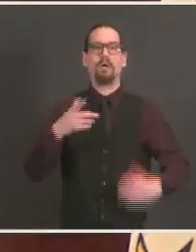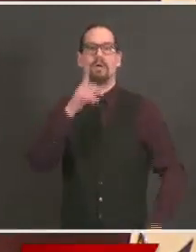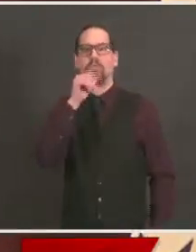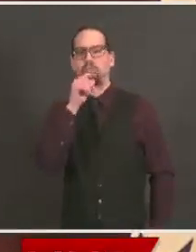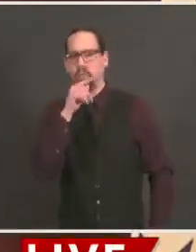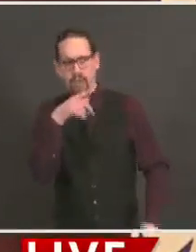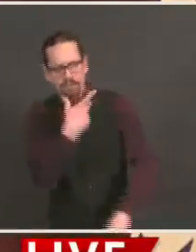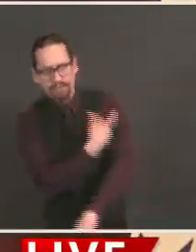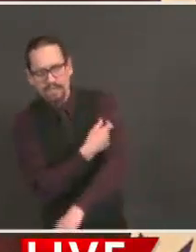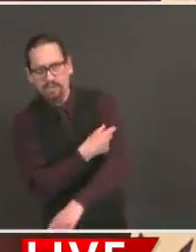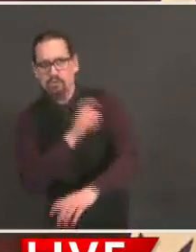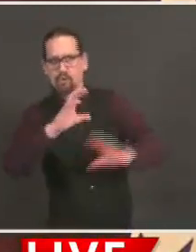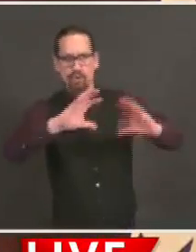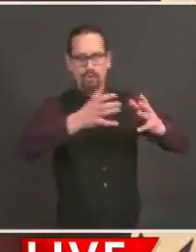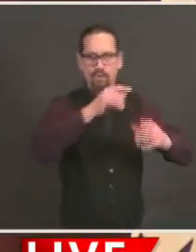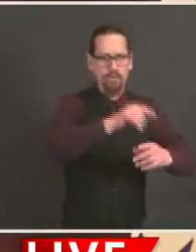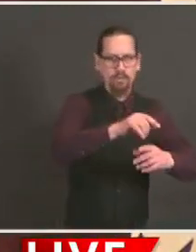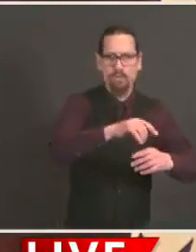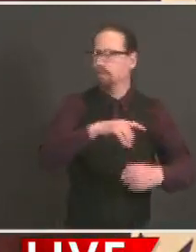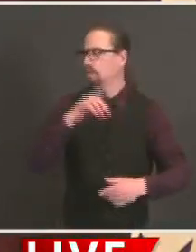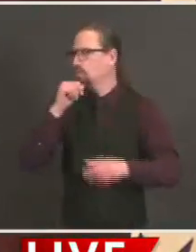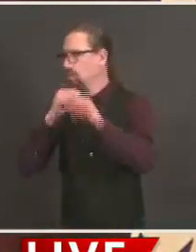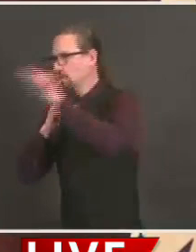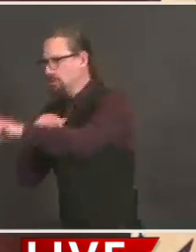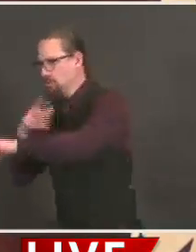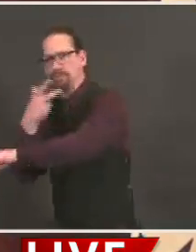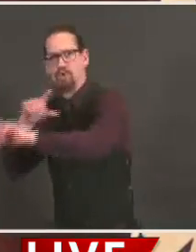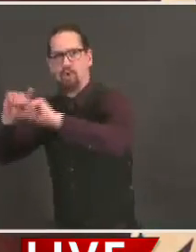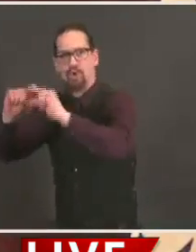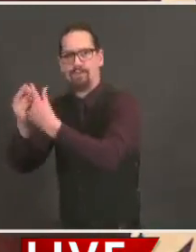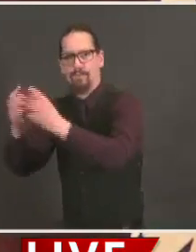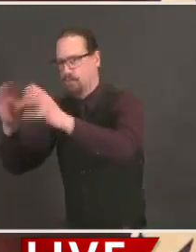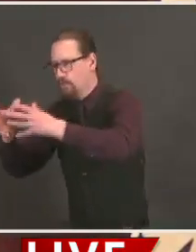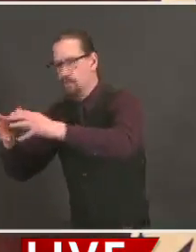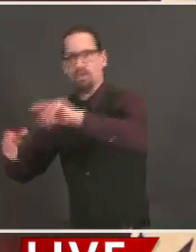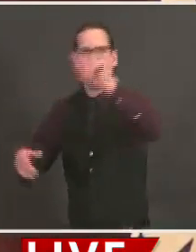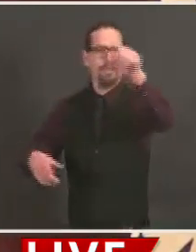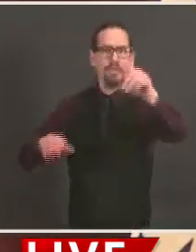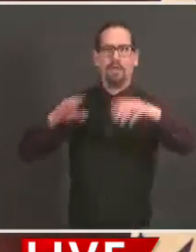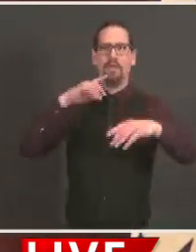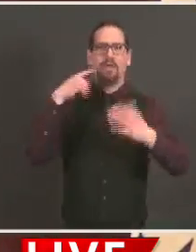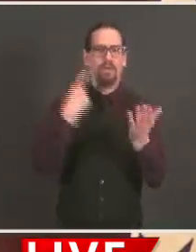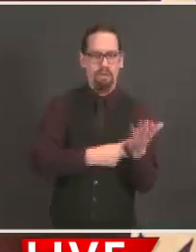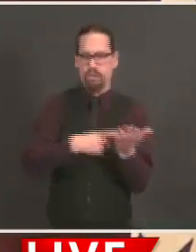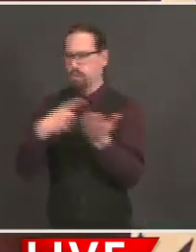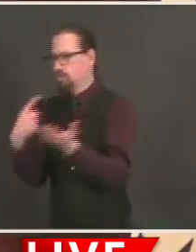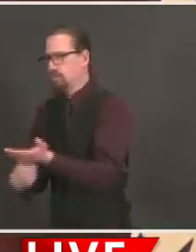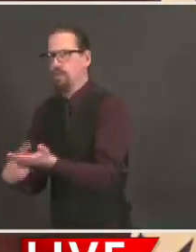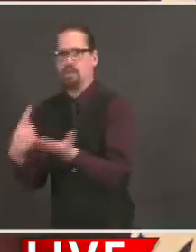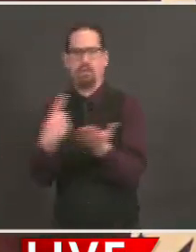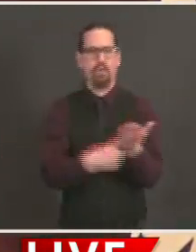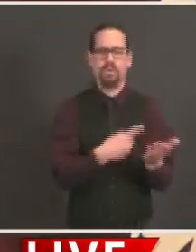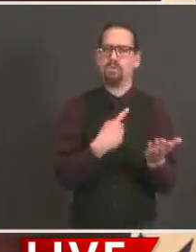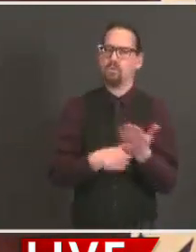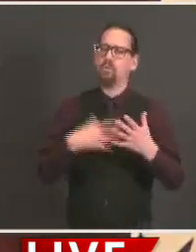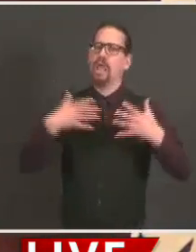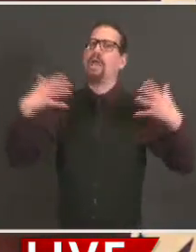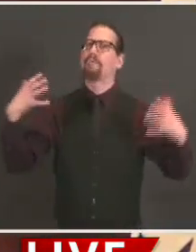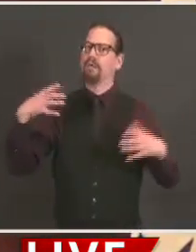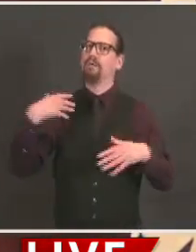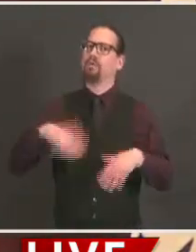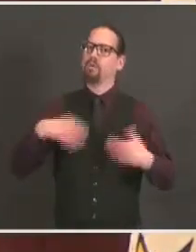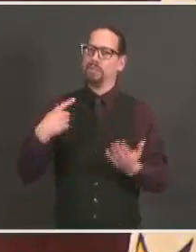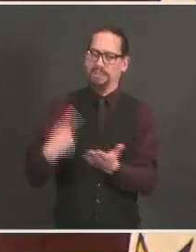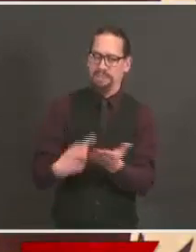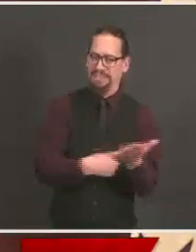what order, what is phase two going to look like, what's the overall timeline. That was so that everyone could have an understanding